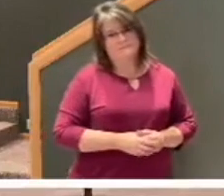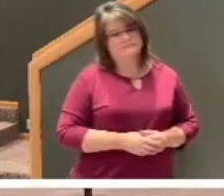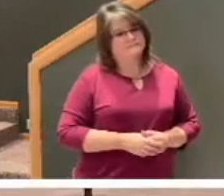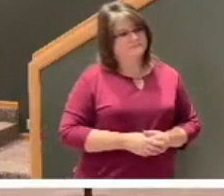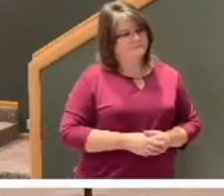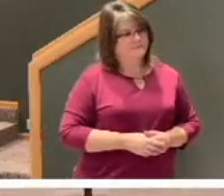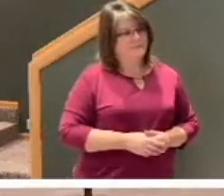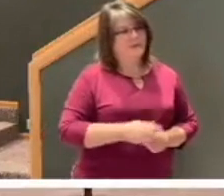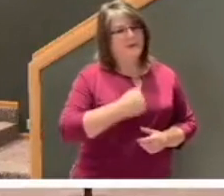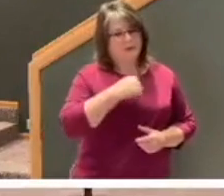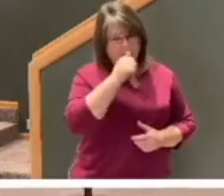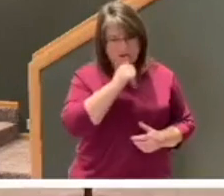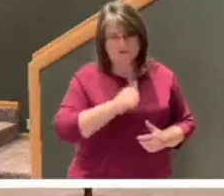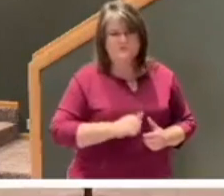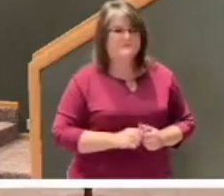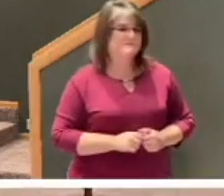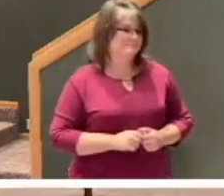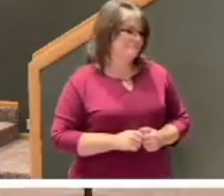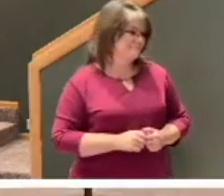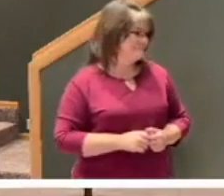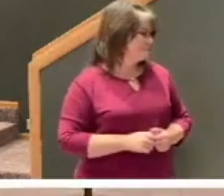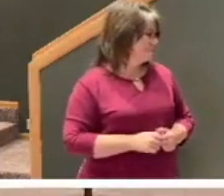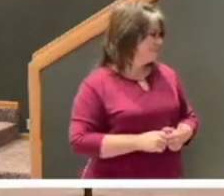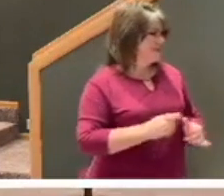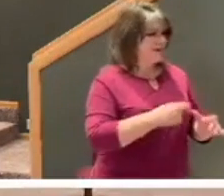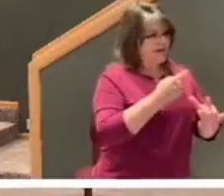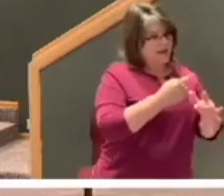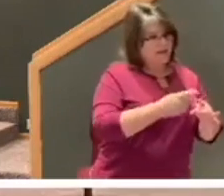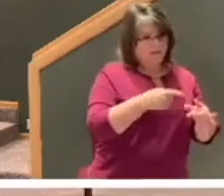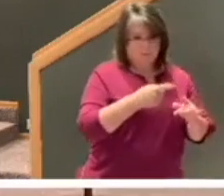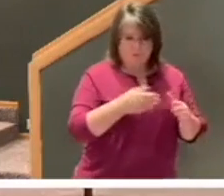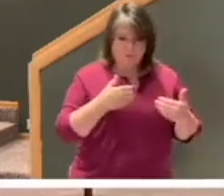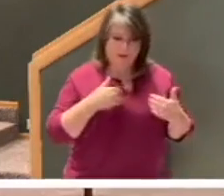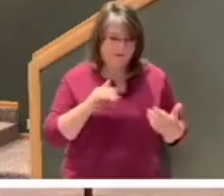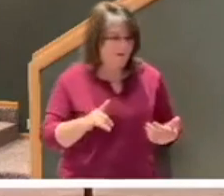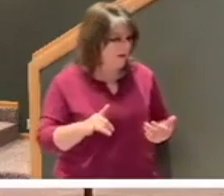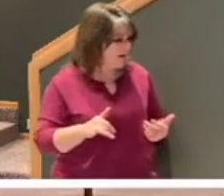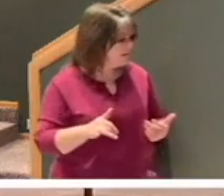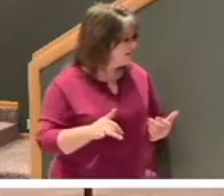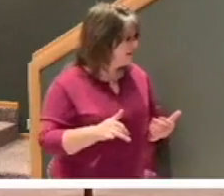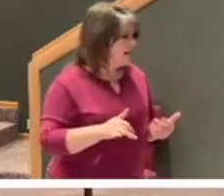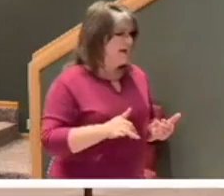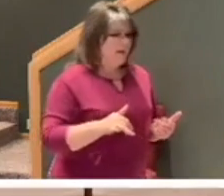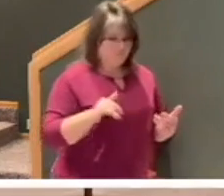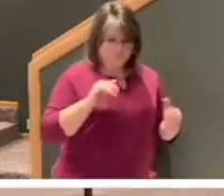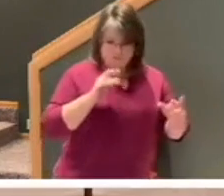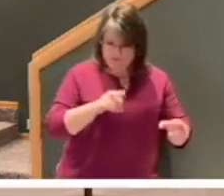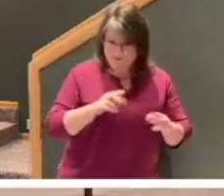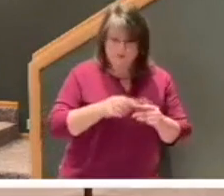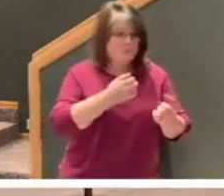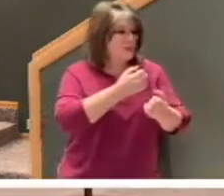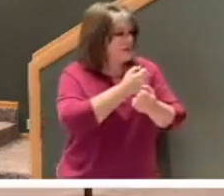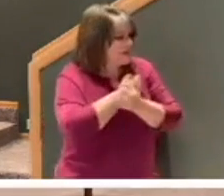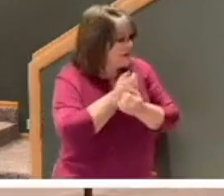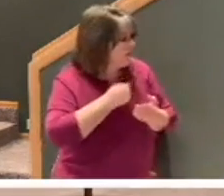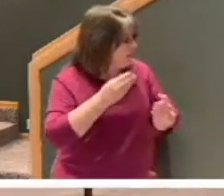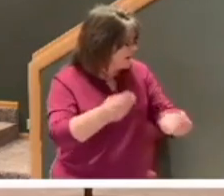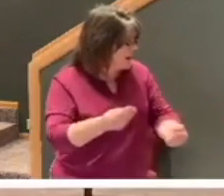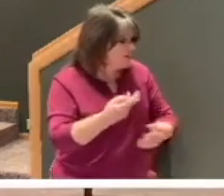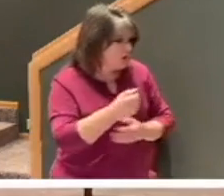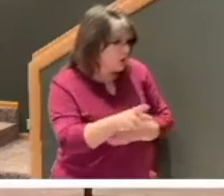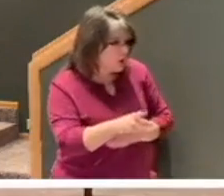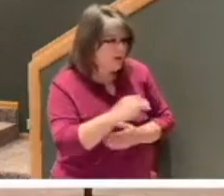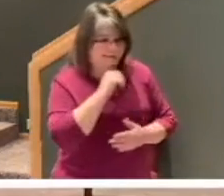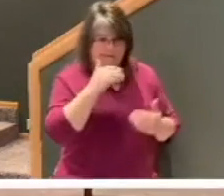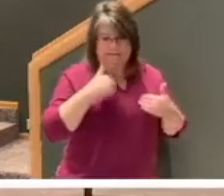I'm going to be patient. And then when you've got that going and she responds to the love that I'm giving her that I